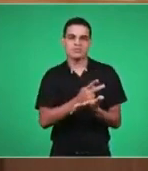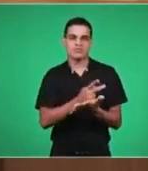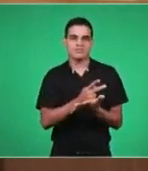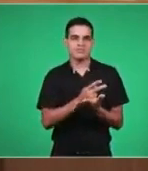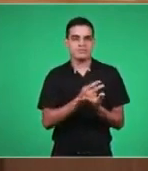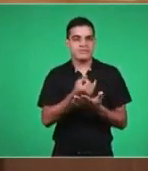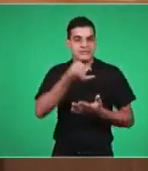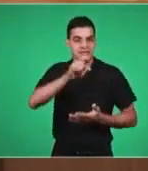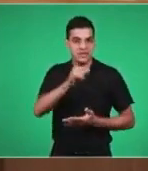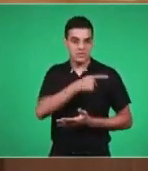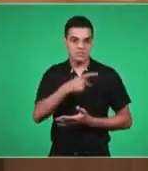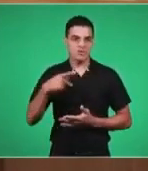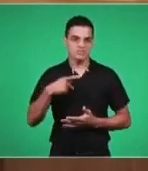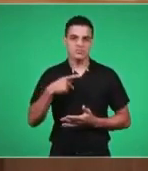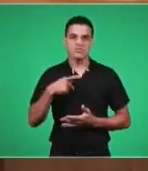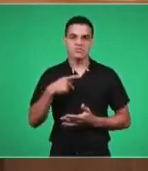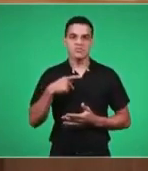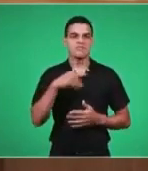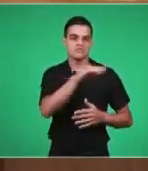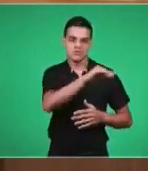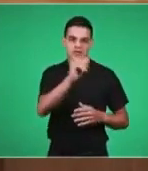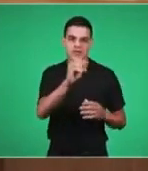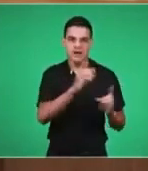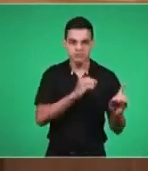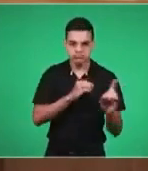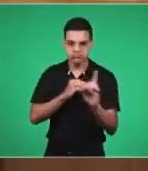been going wrong.